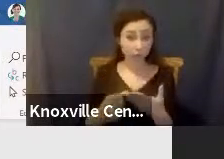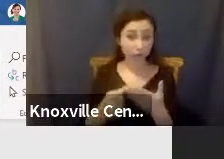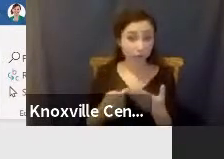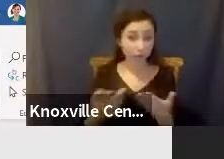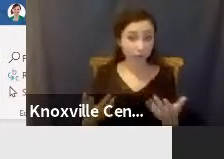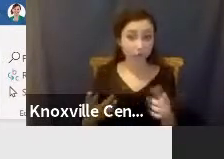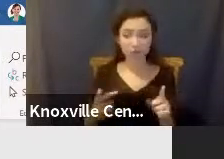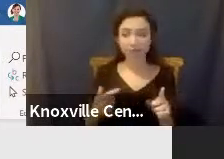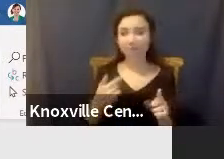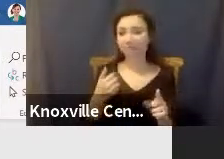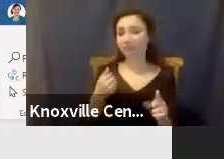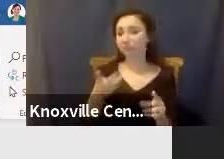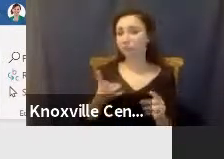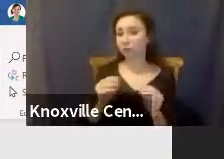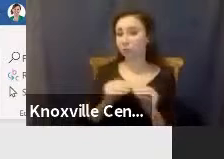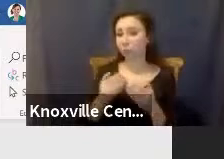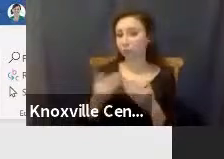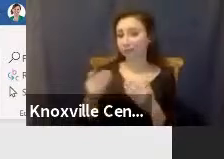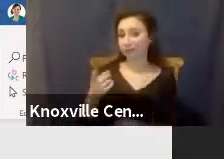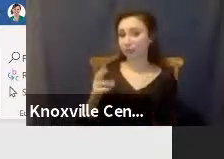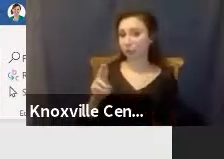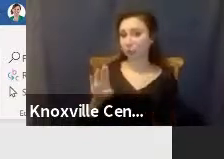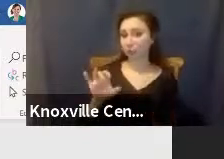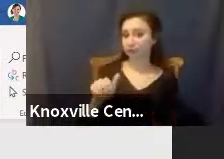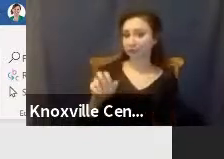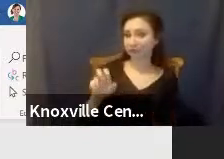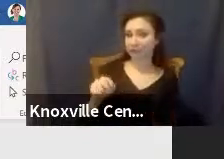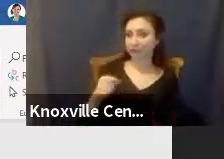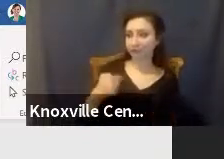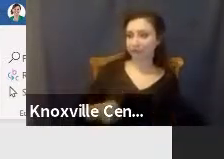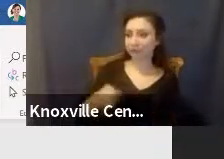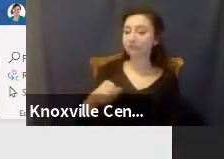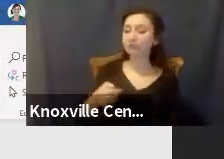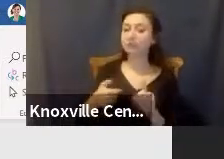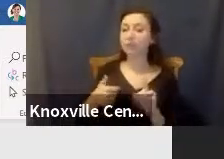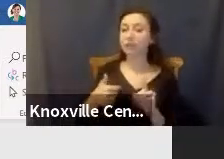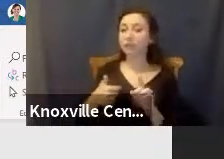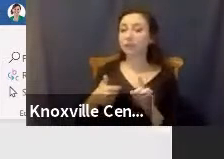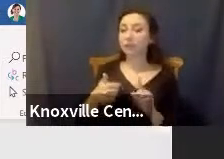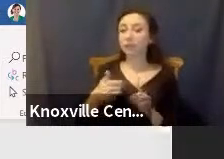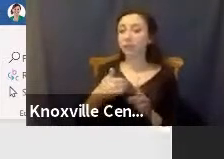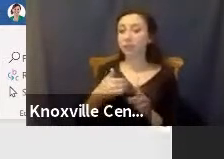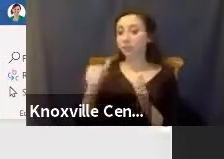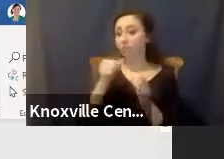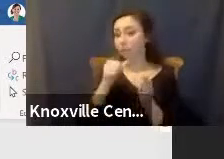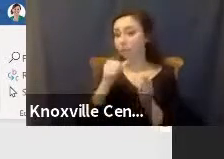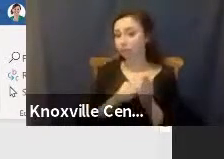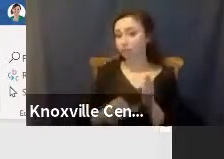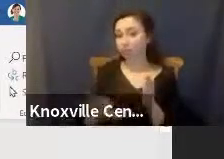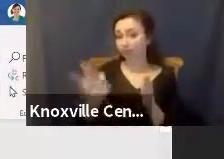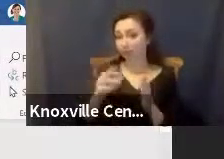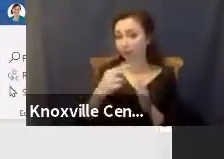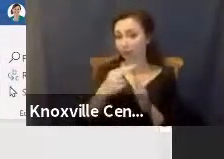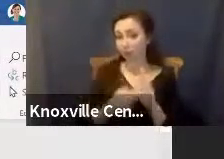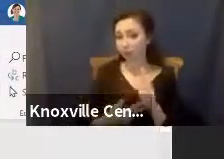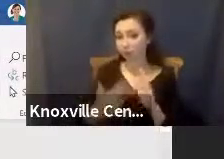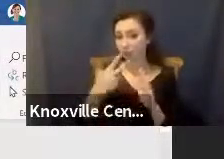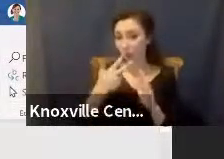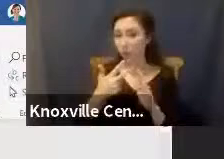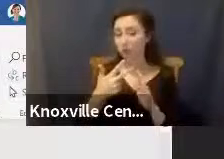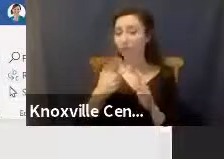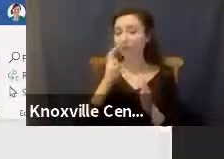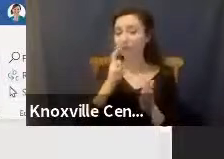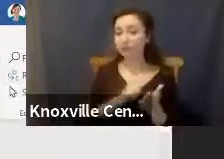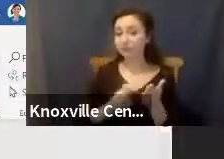So I have a few more things. Okay. So page 9, Rule 3, Secretary of the